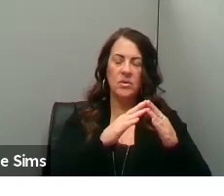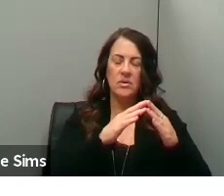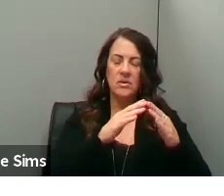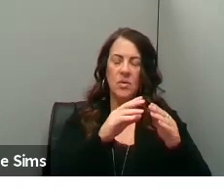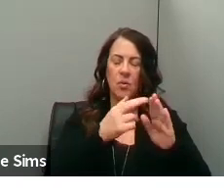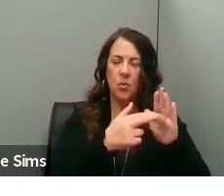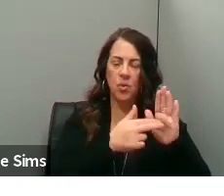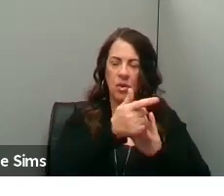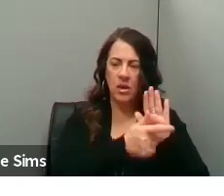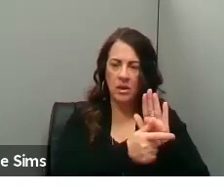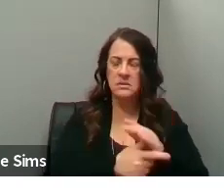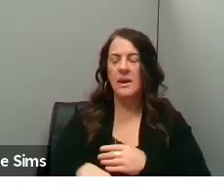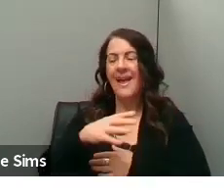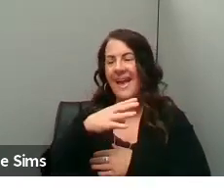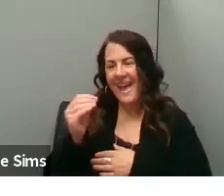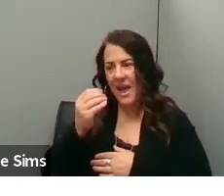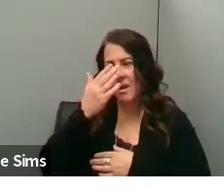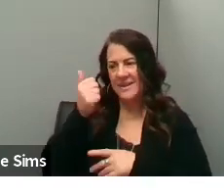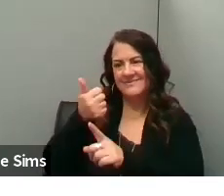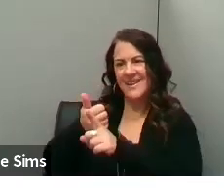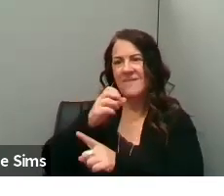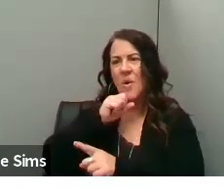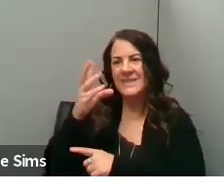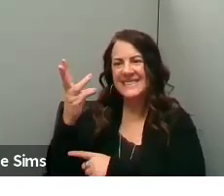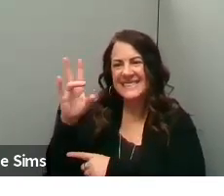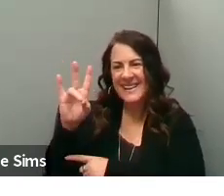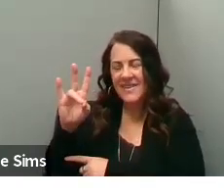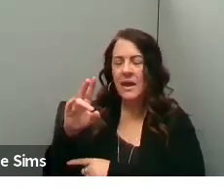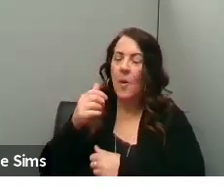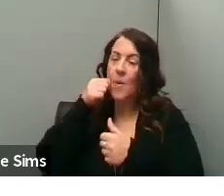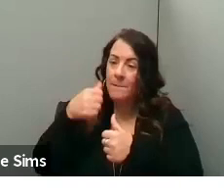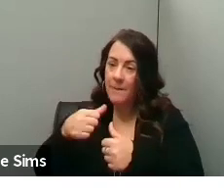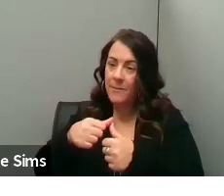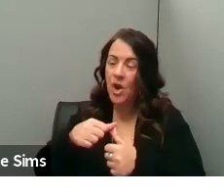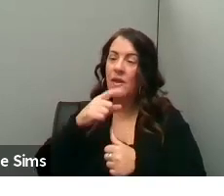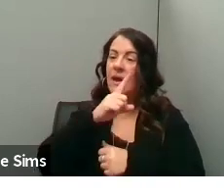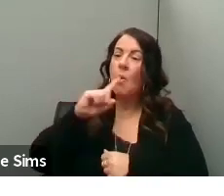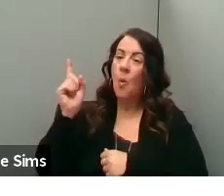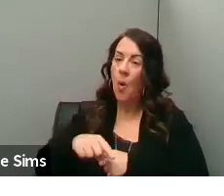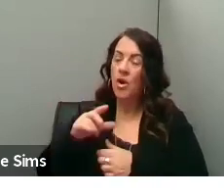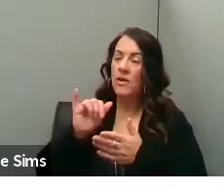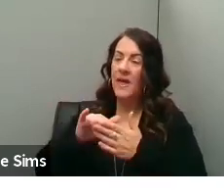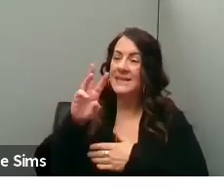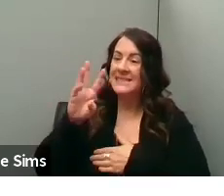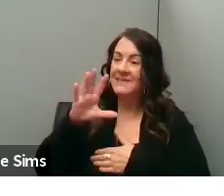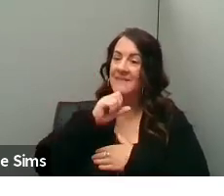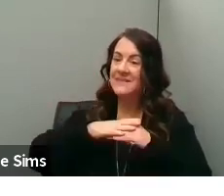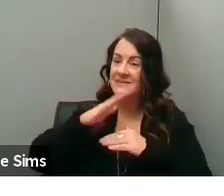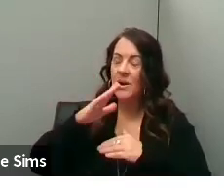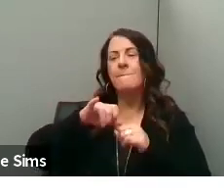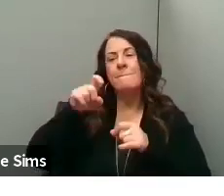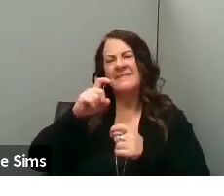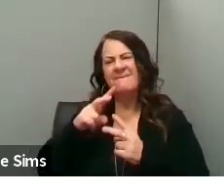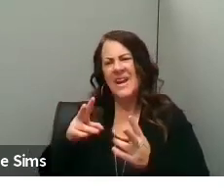COVID-19 because he's 67 years old. And so it's important that he stay home also for that